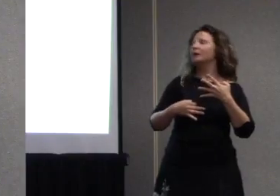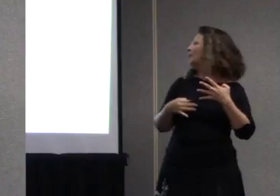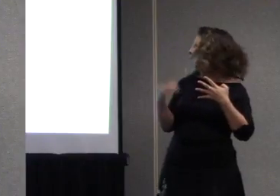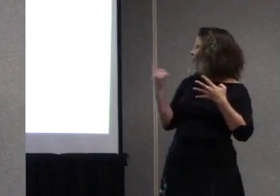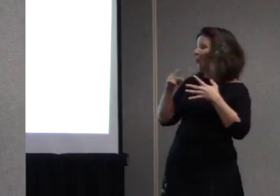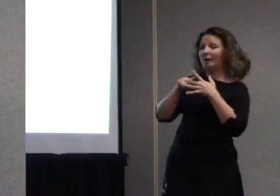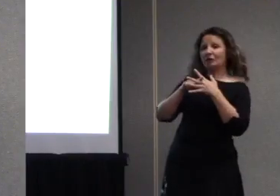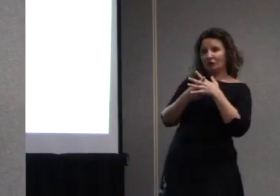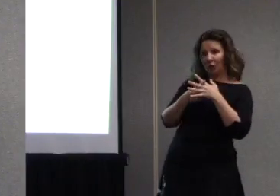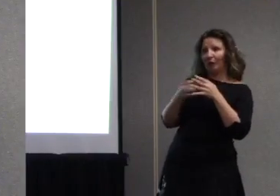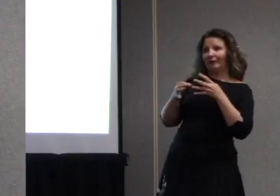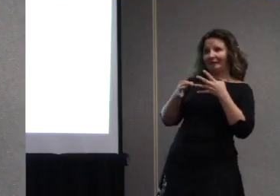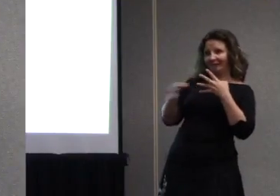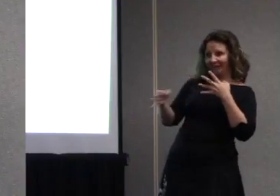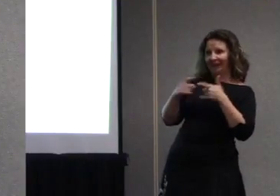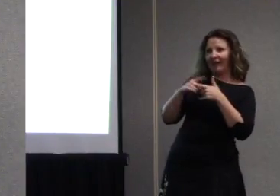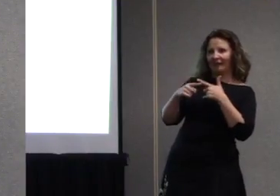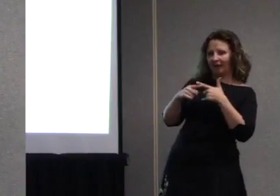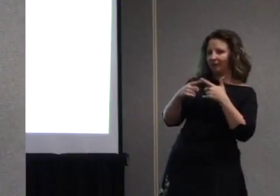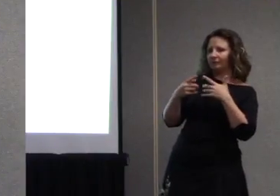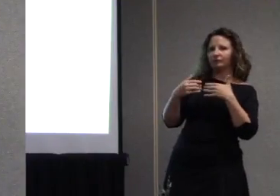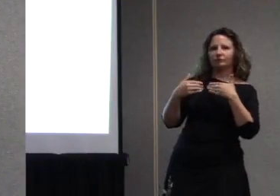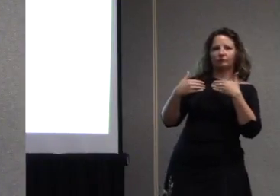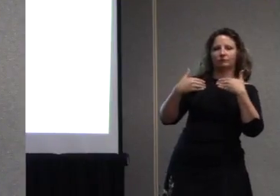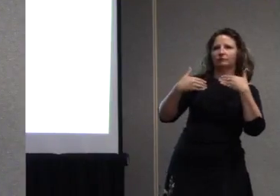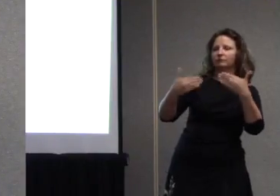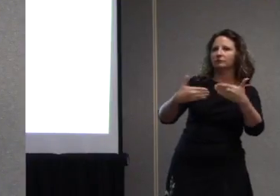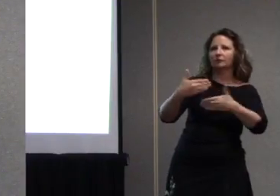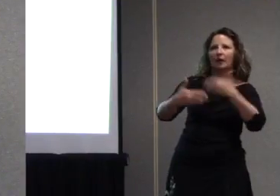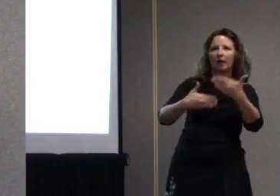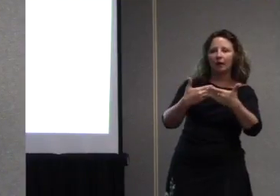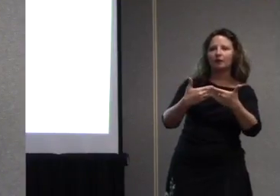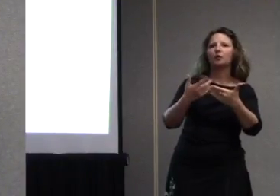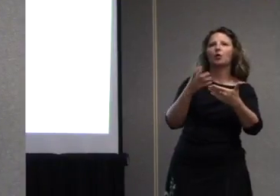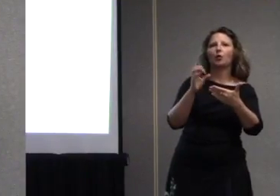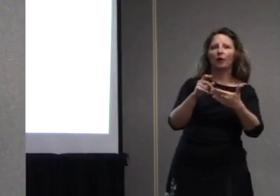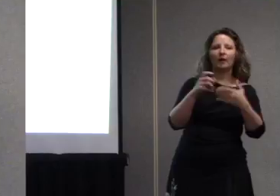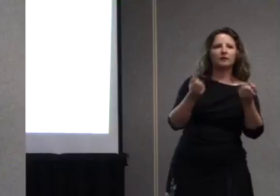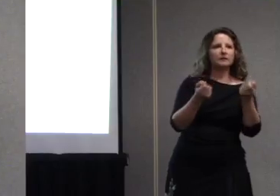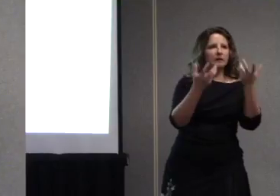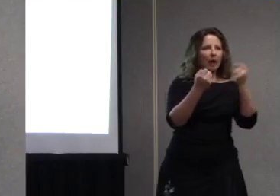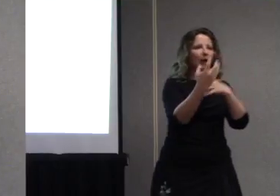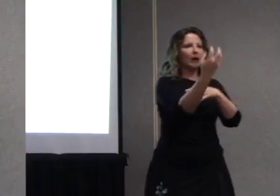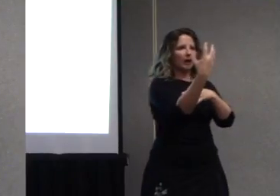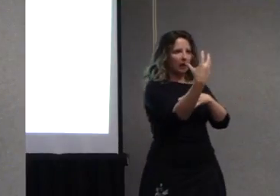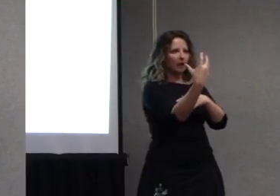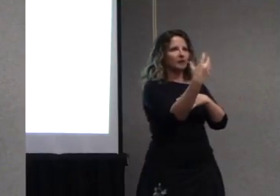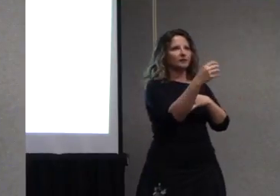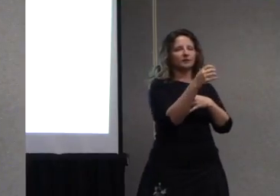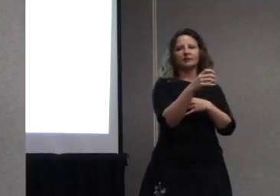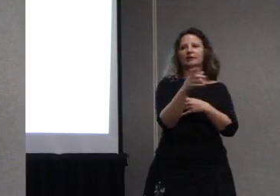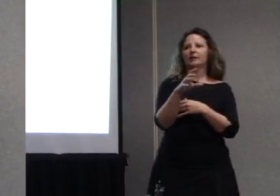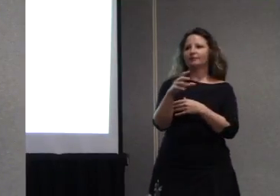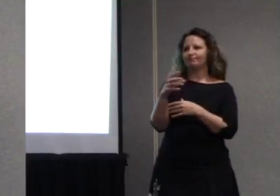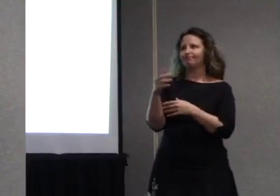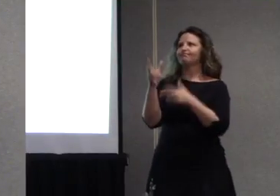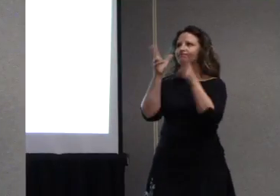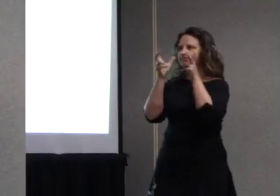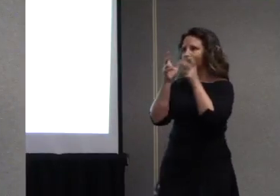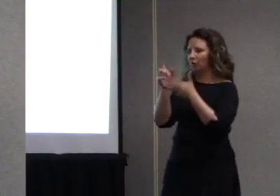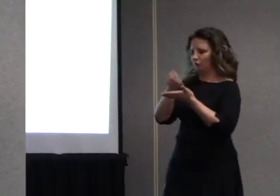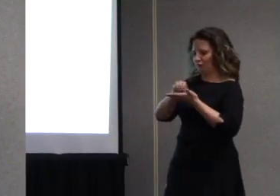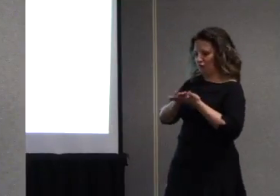process. And this is where we start from, and then you take it and it gets signed, and then it